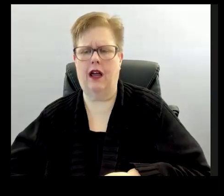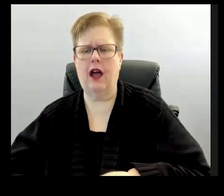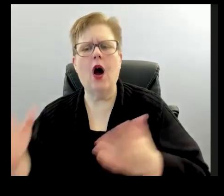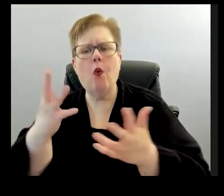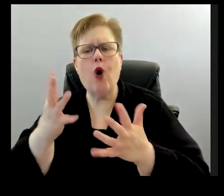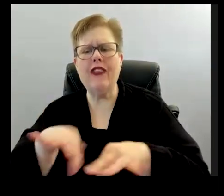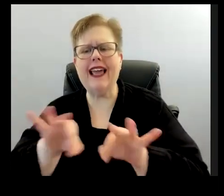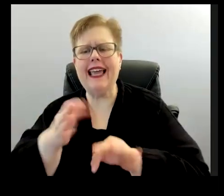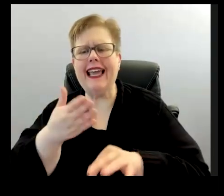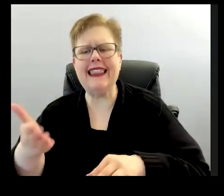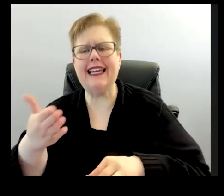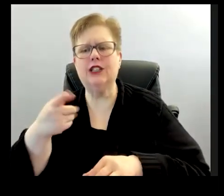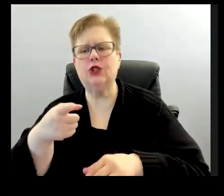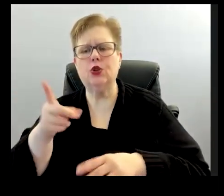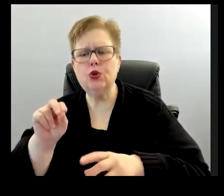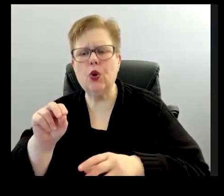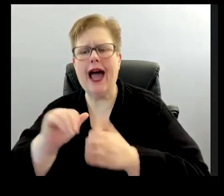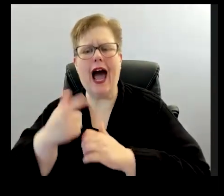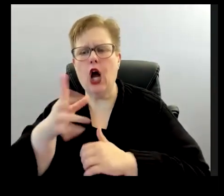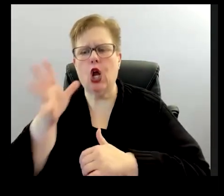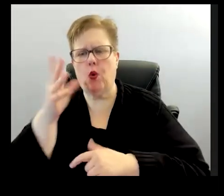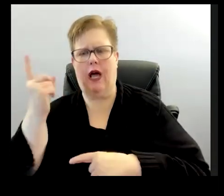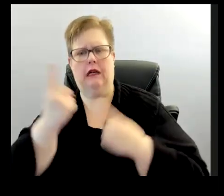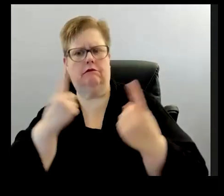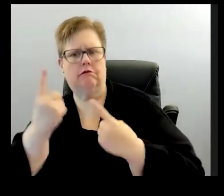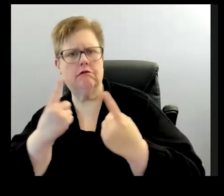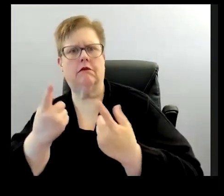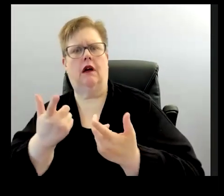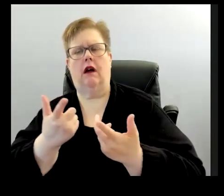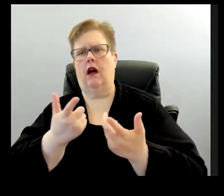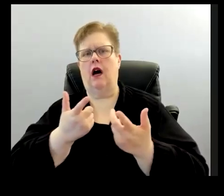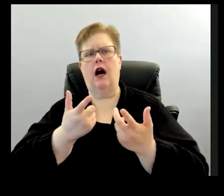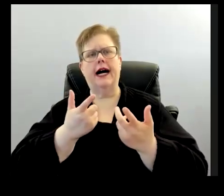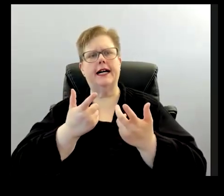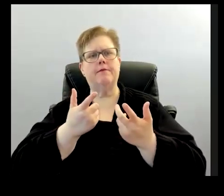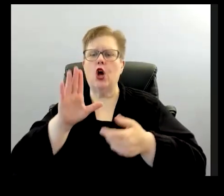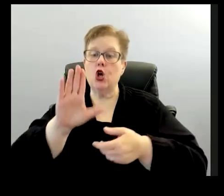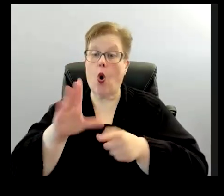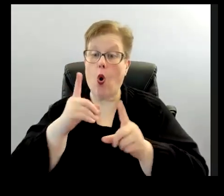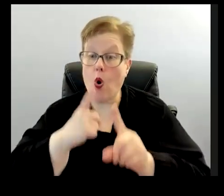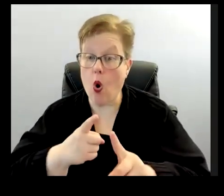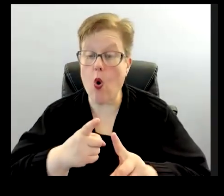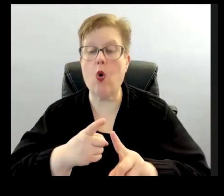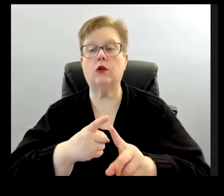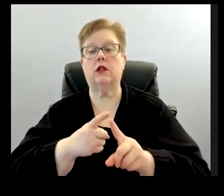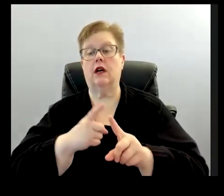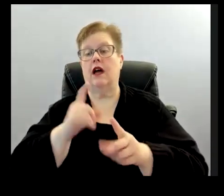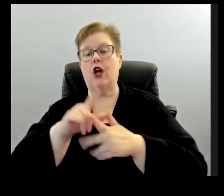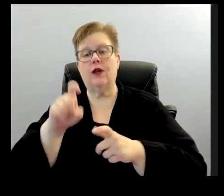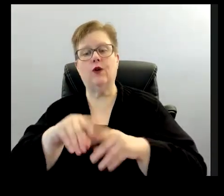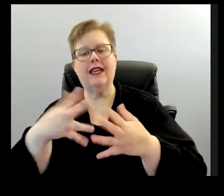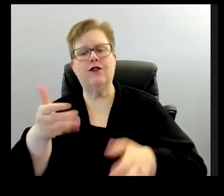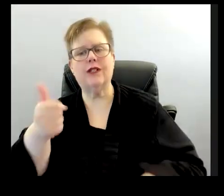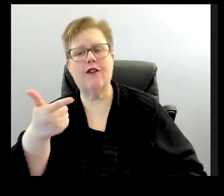you want to be able to do? How are you going to, considering um, your goals and the fact that you need to give yourself